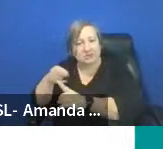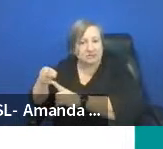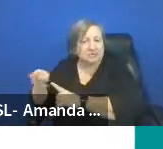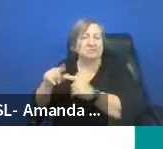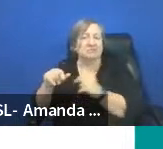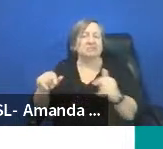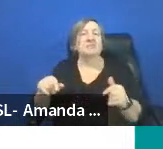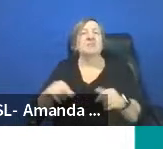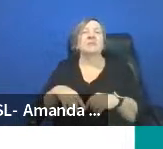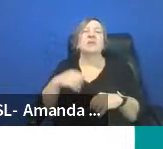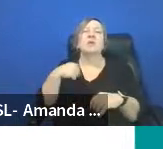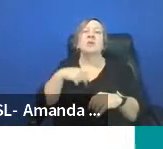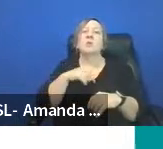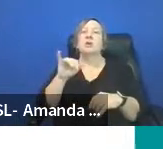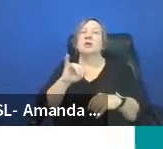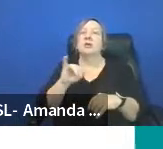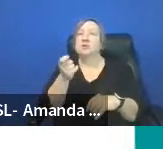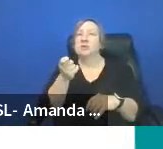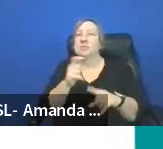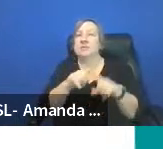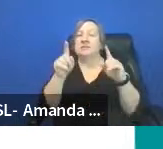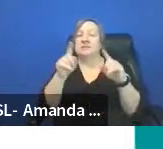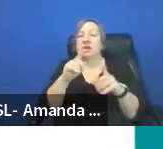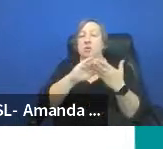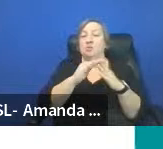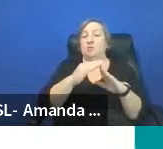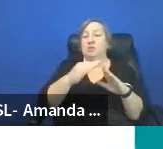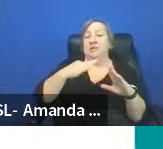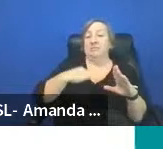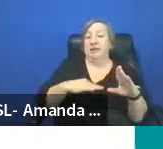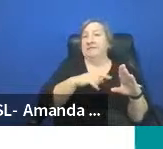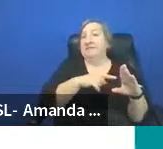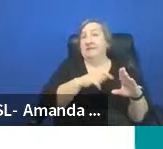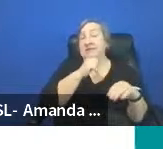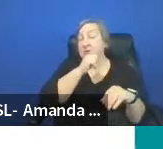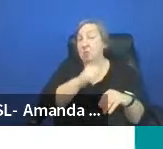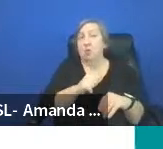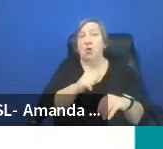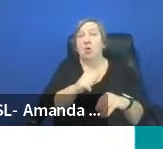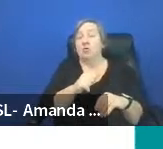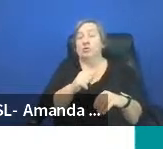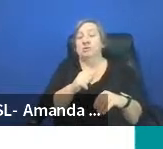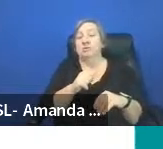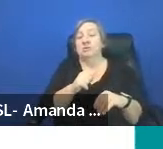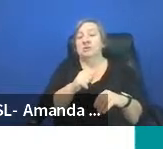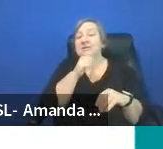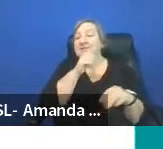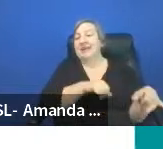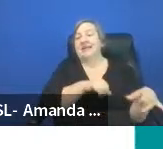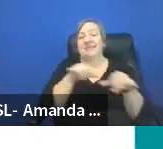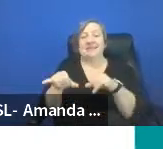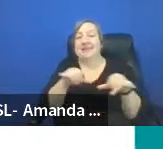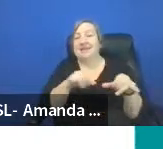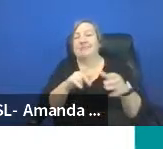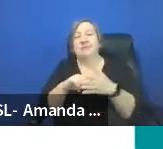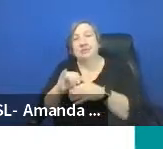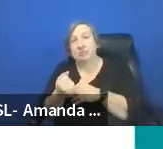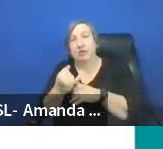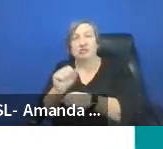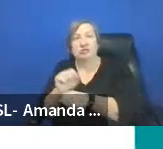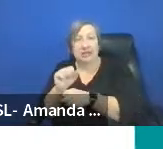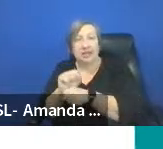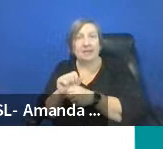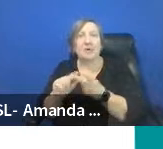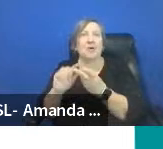also are differentiating some of the community benefits that will not be, it's not the same as the project labor or the community